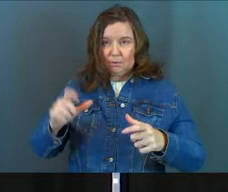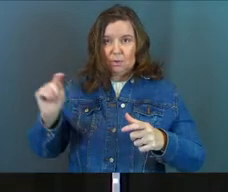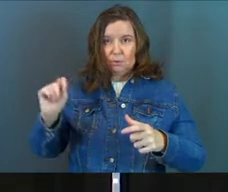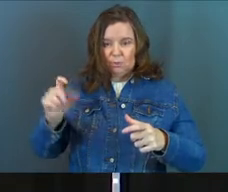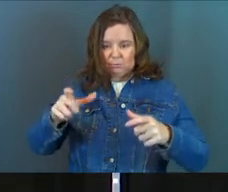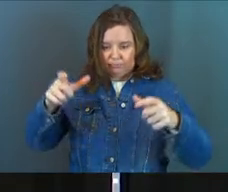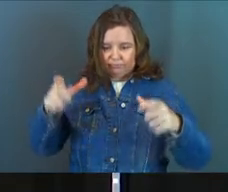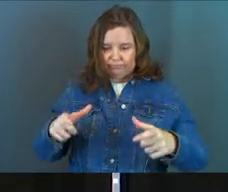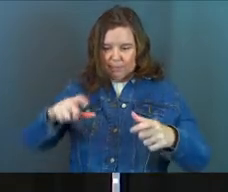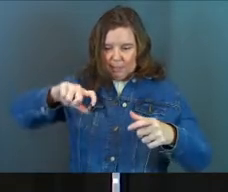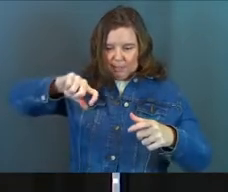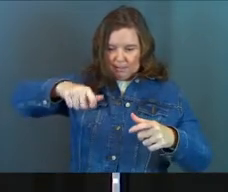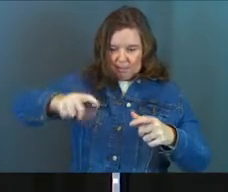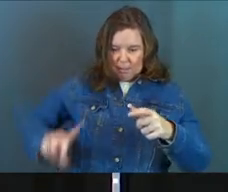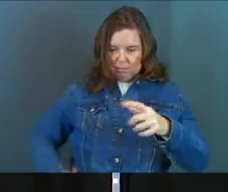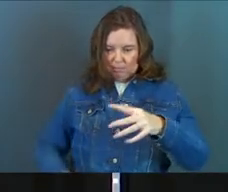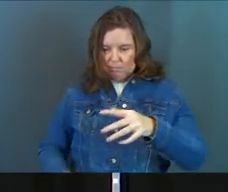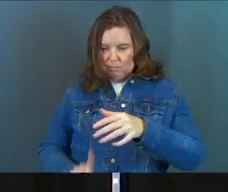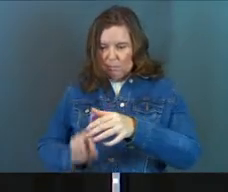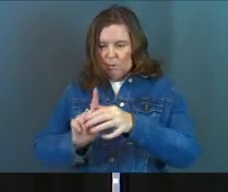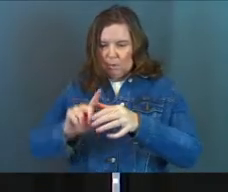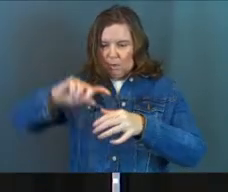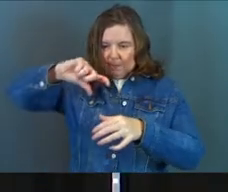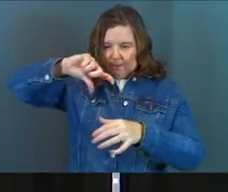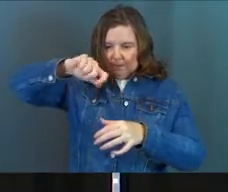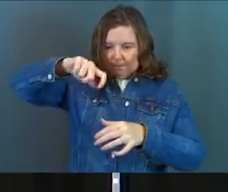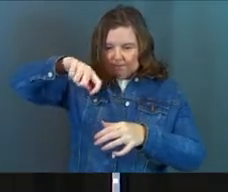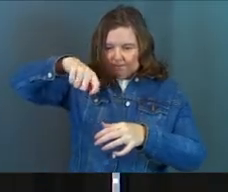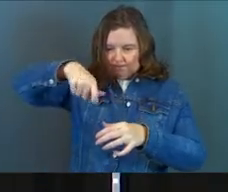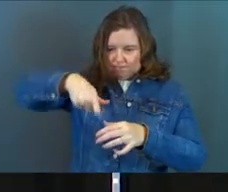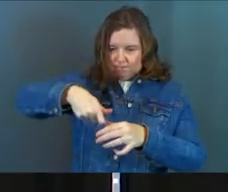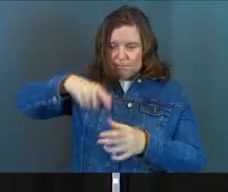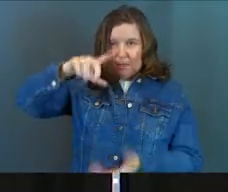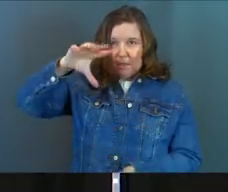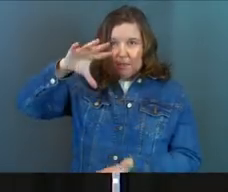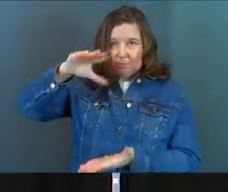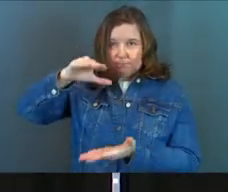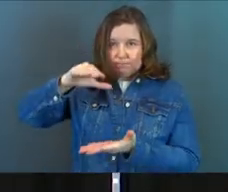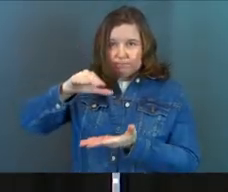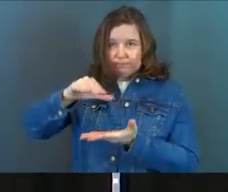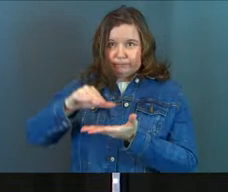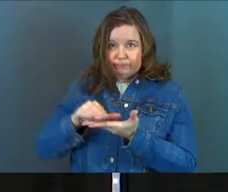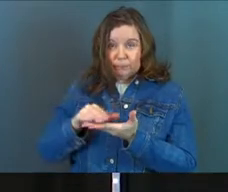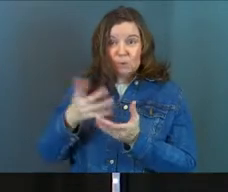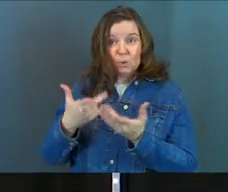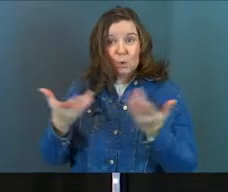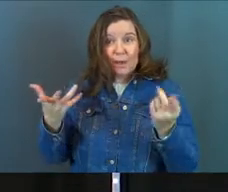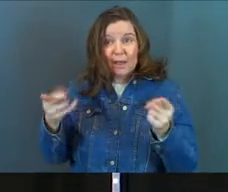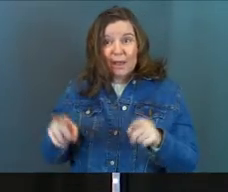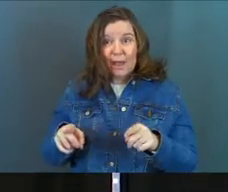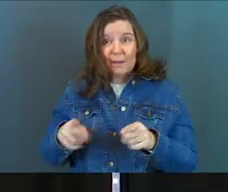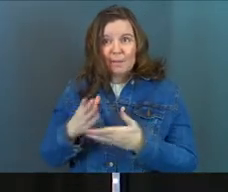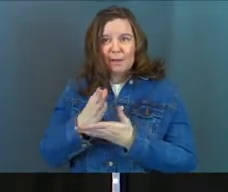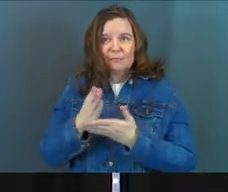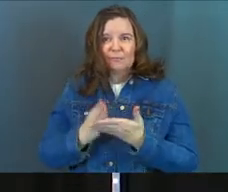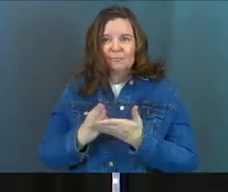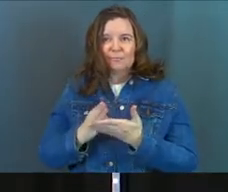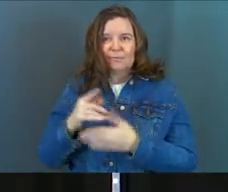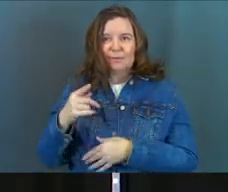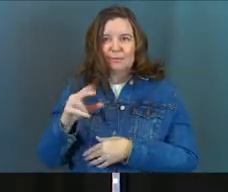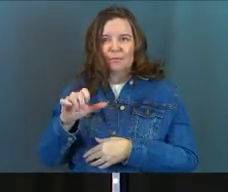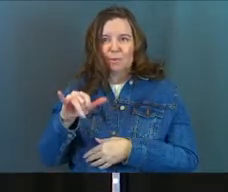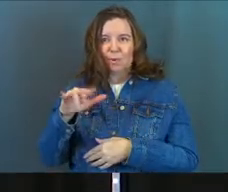and you bring the bolts up through and the wing nuts are going down and you're tightening it too much, do you know what will happen? You'll break the